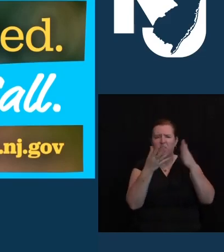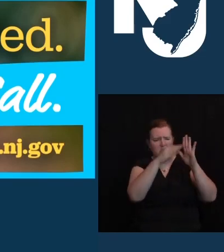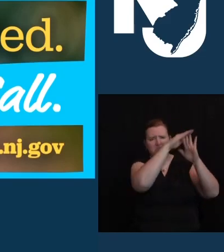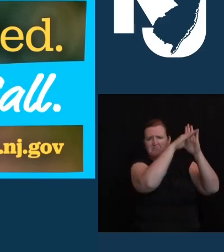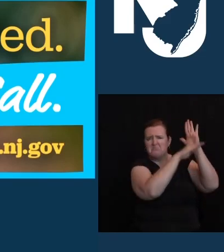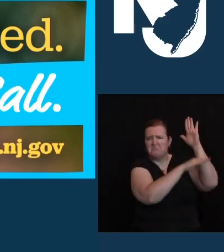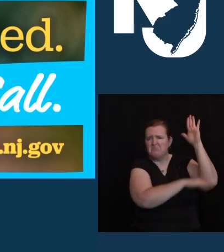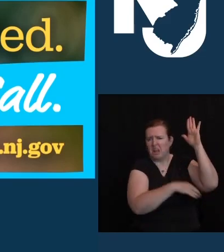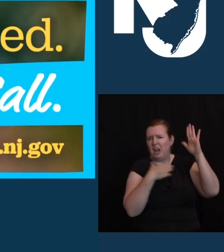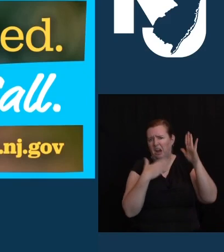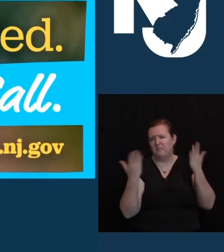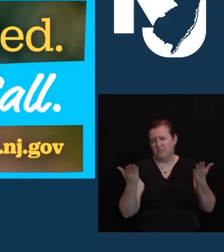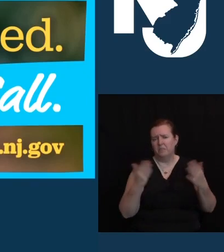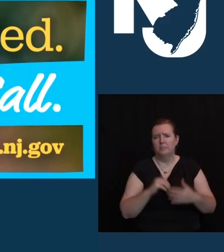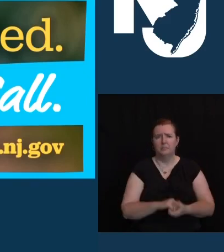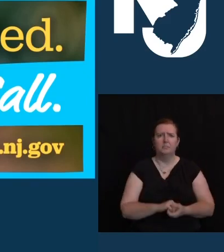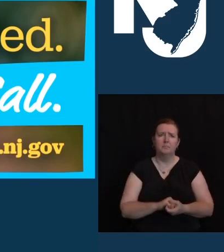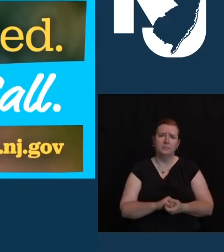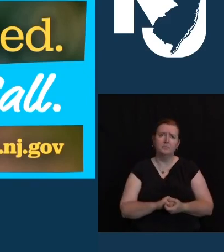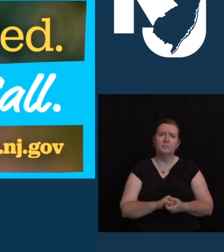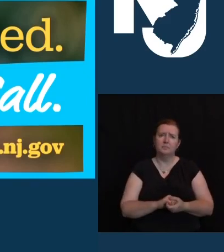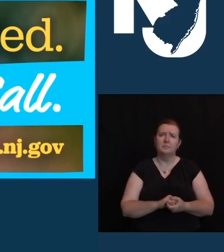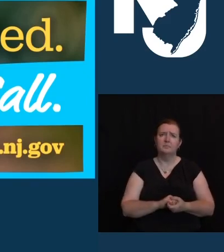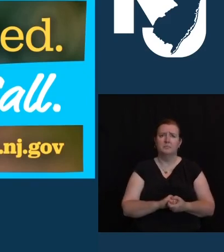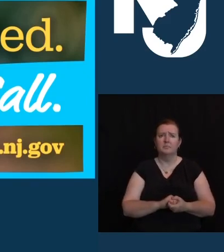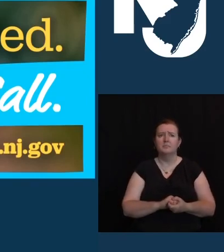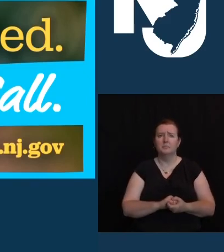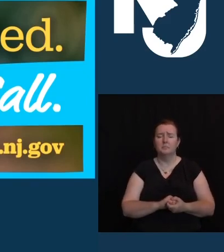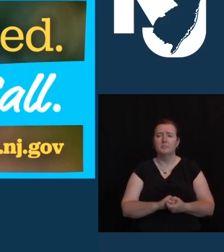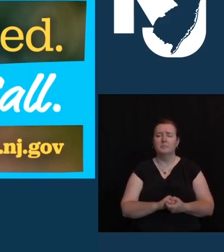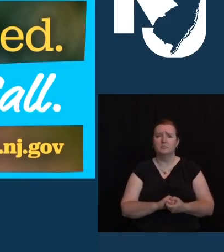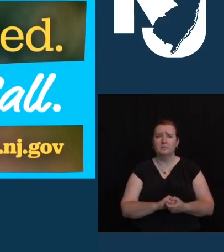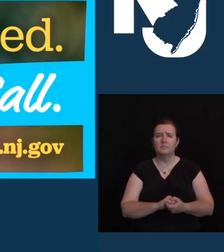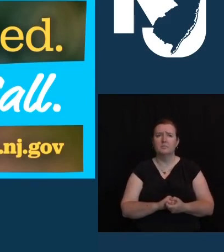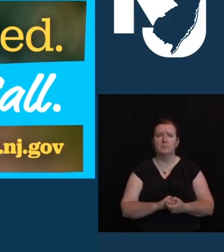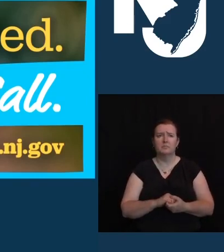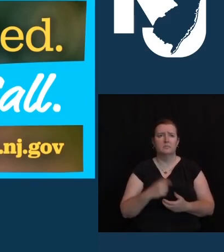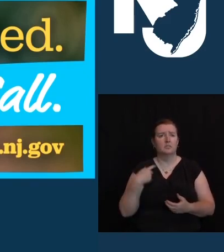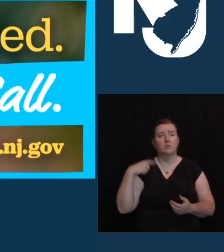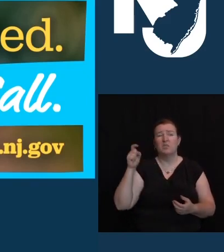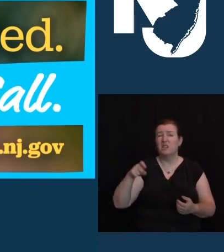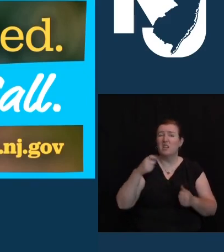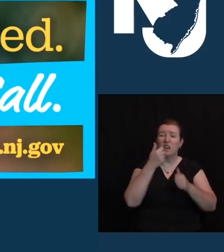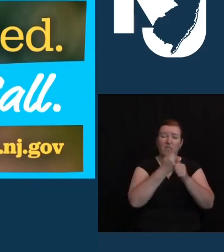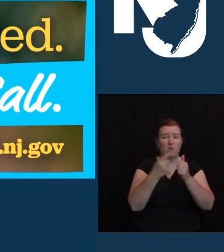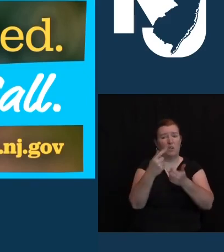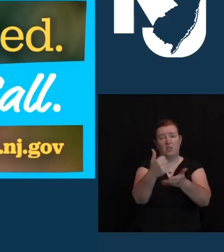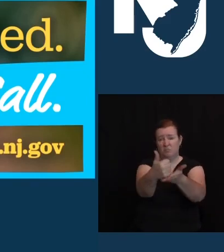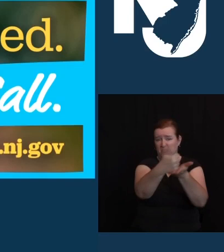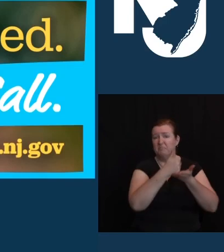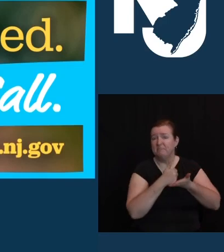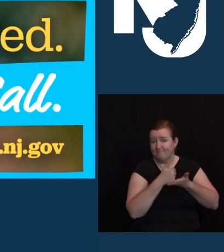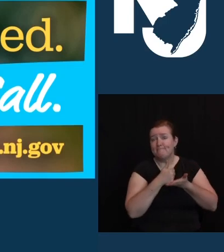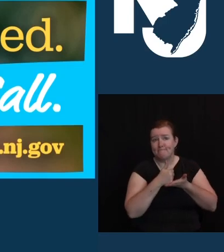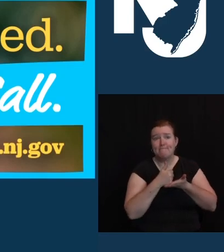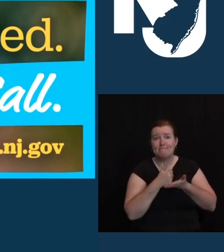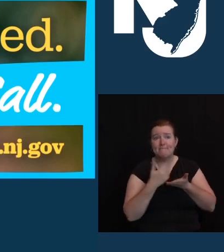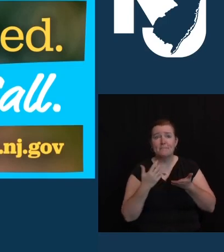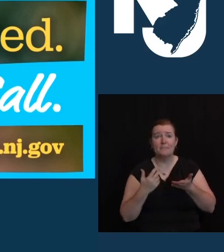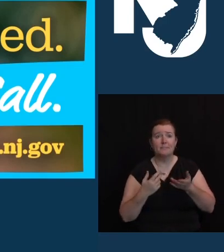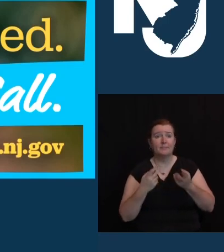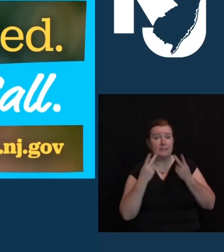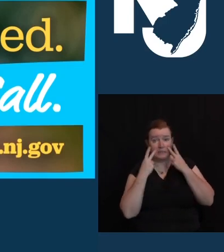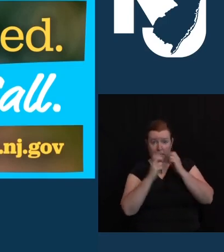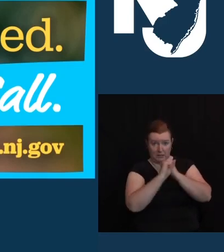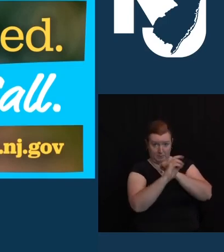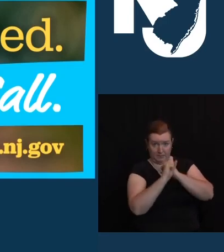As for each other, for us all conveys, we need everyone's help. When you see these ads, we ask that you share them